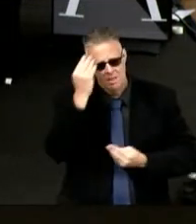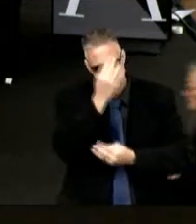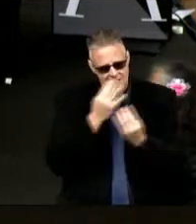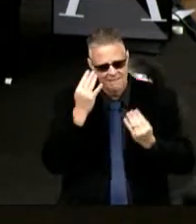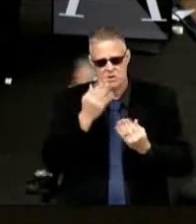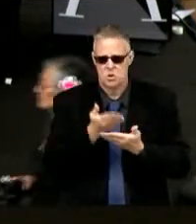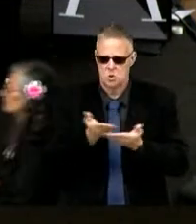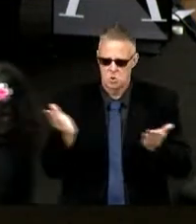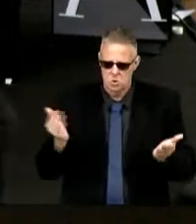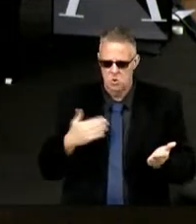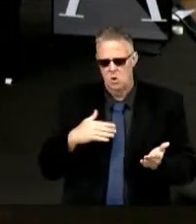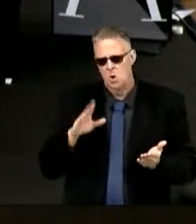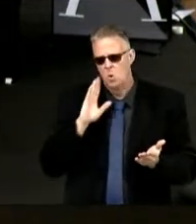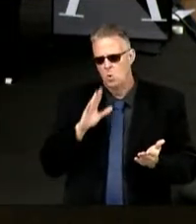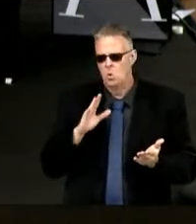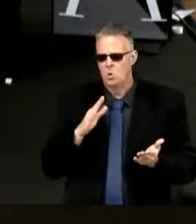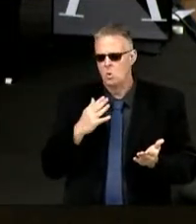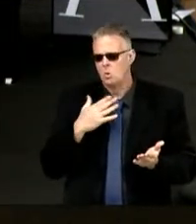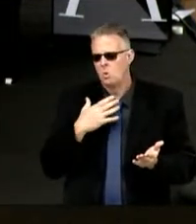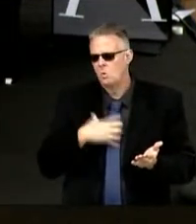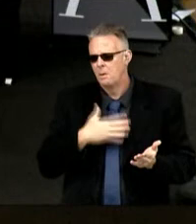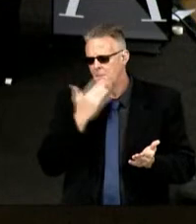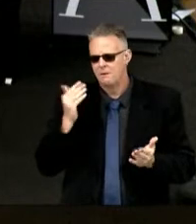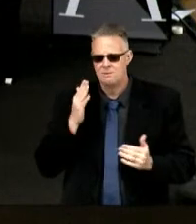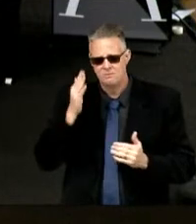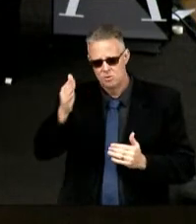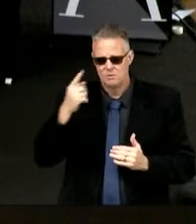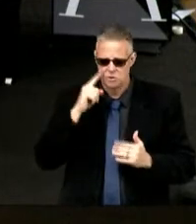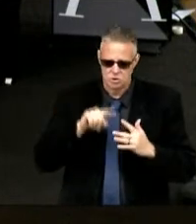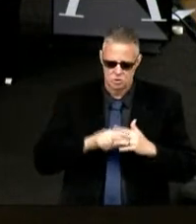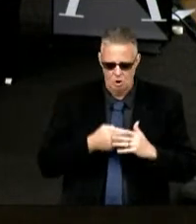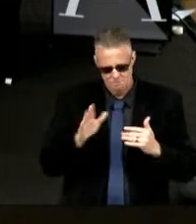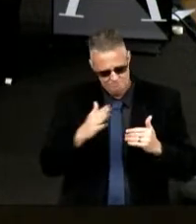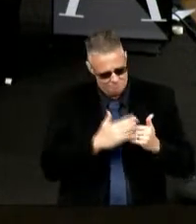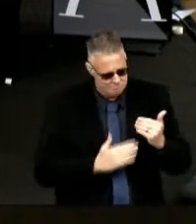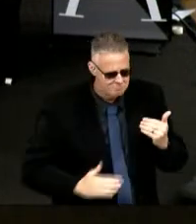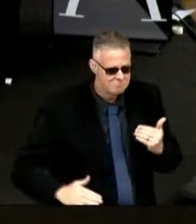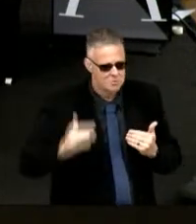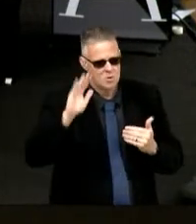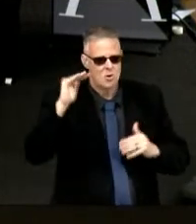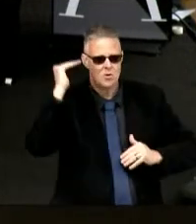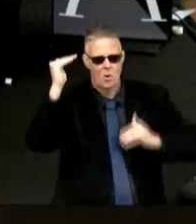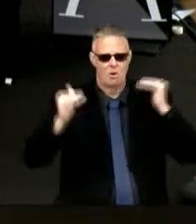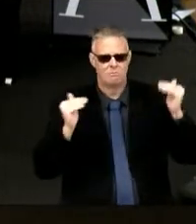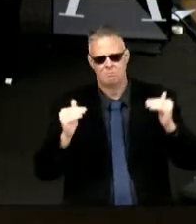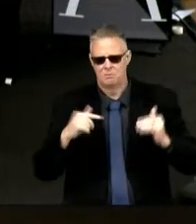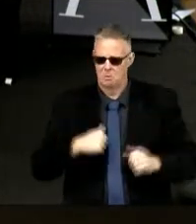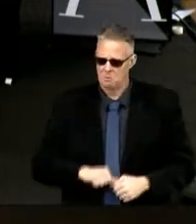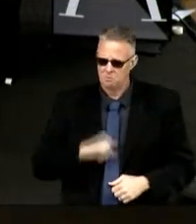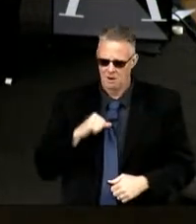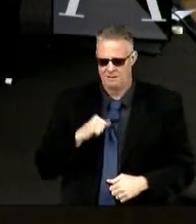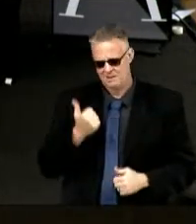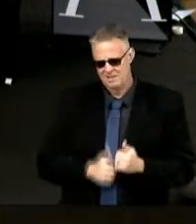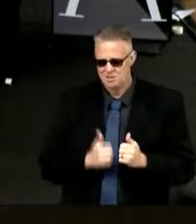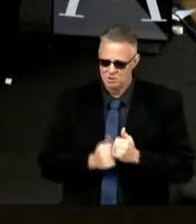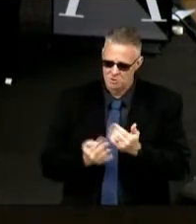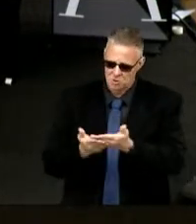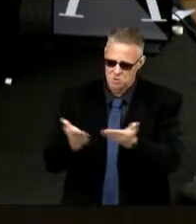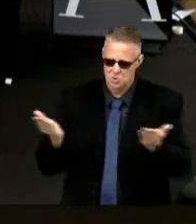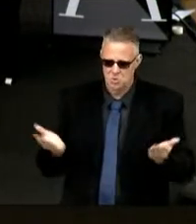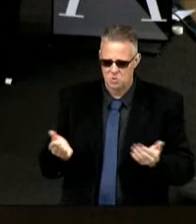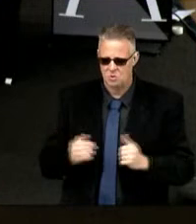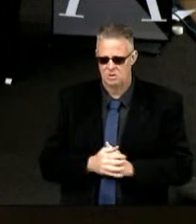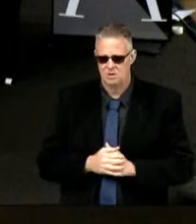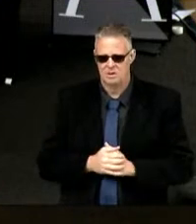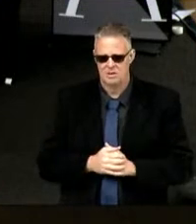you and sending the greatest wishes to send you off as you go to start the next stages of your adulthood. I'm so proud of every one of you. The